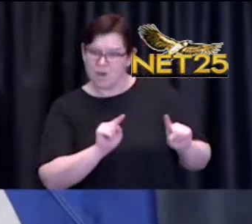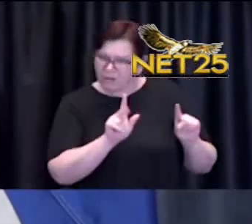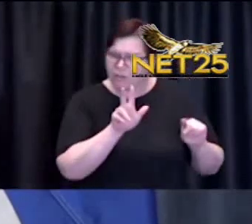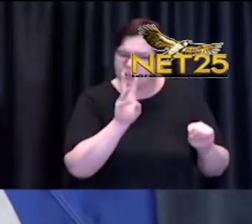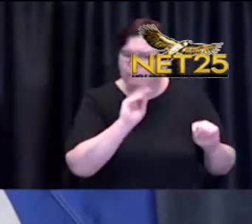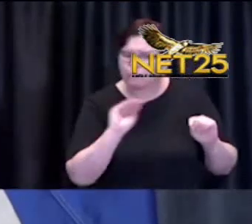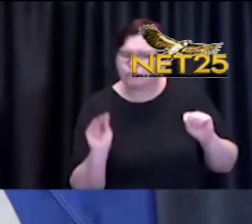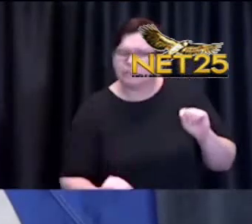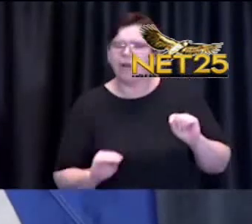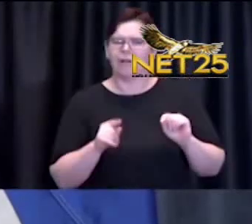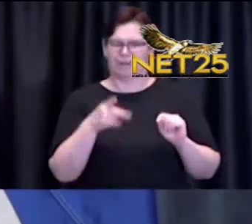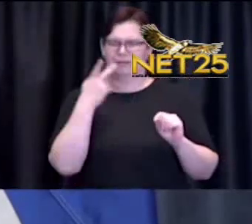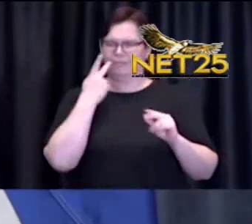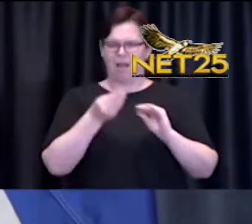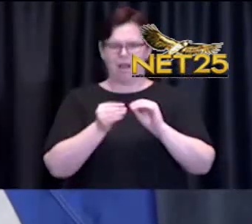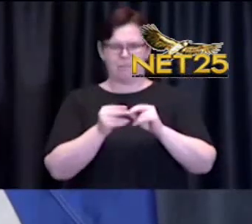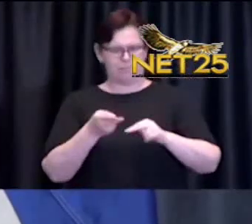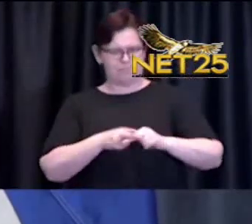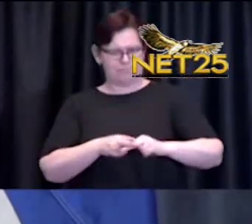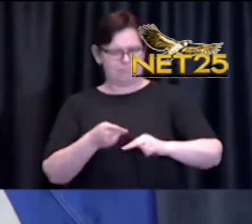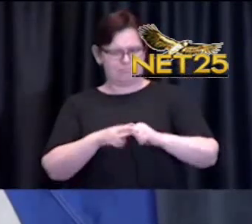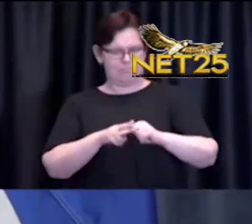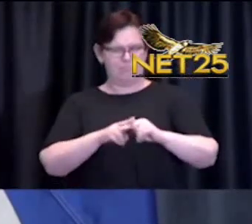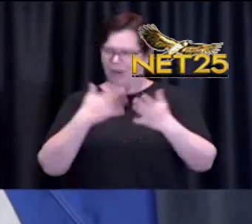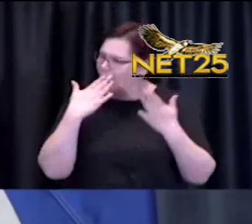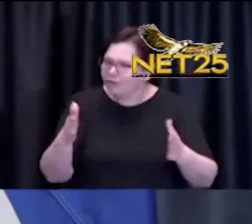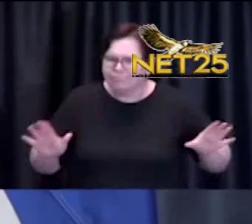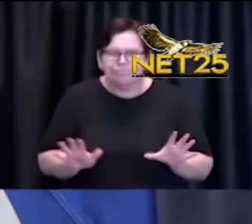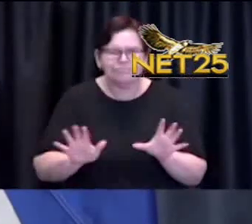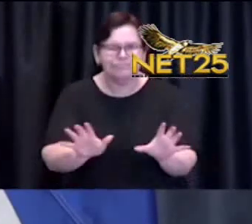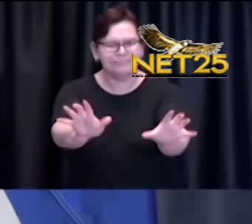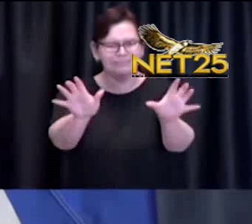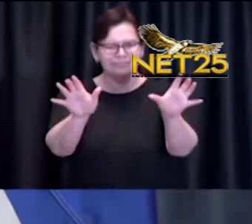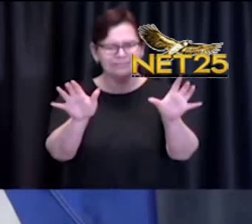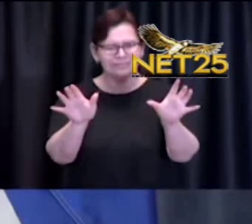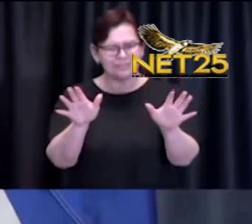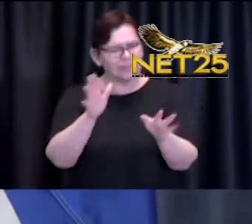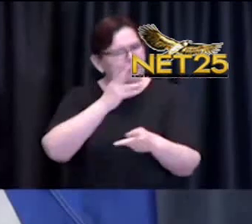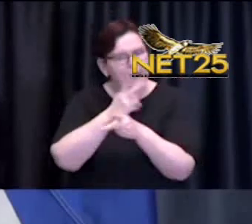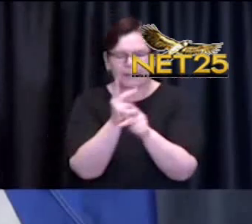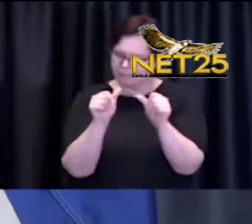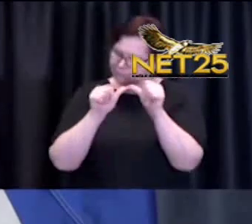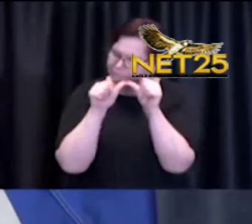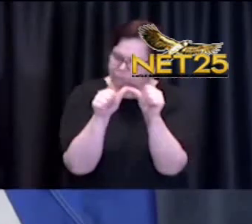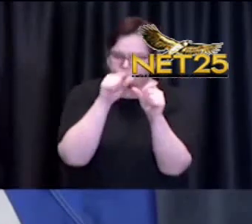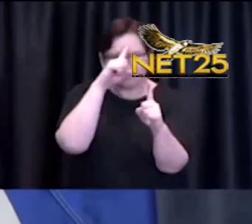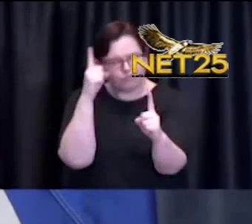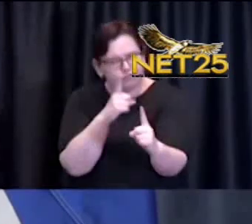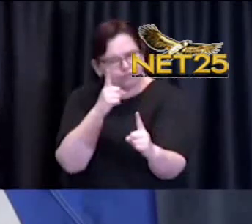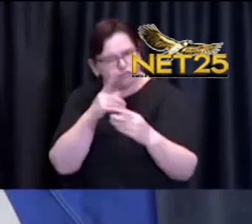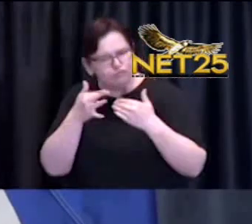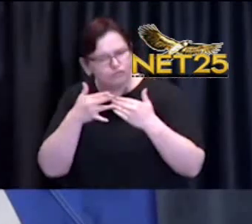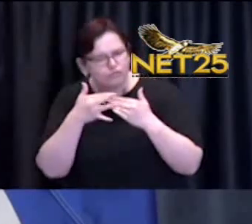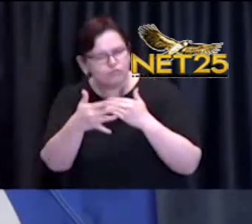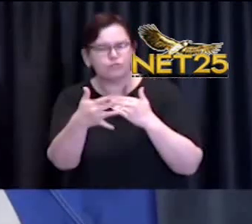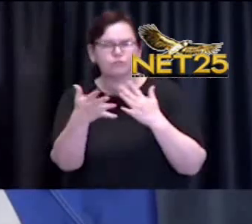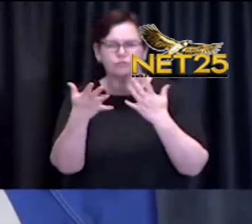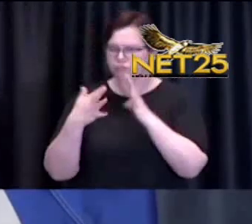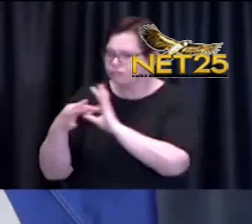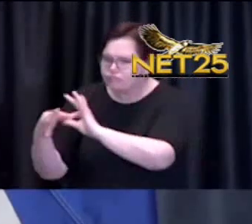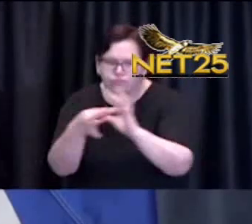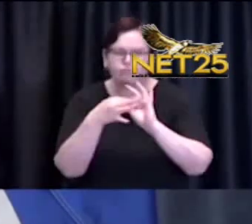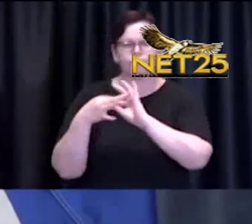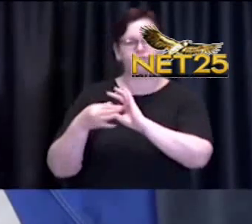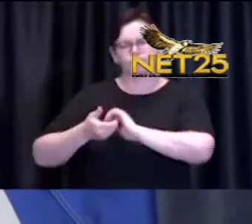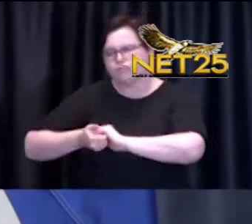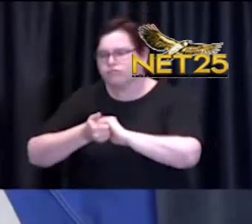vaccinated. This is good work. Now we just have to keep going with the cooperation from the other governments until everyone